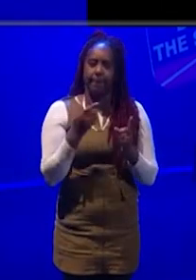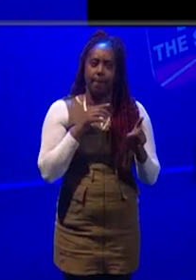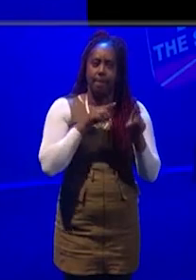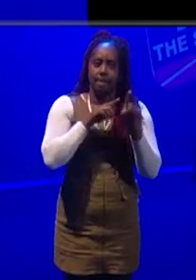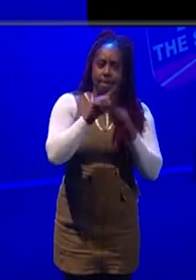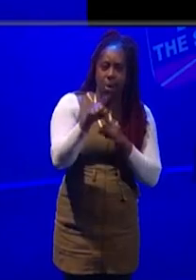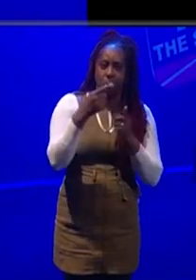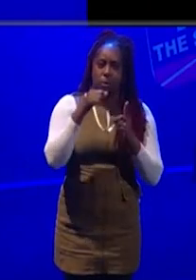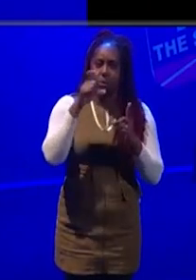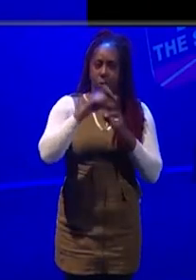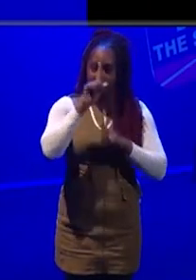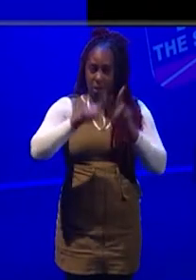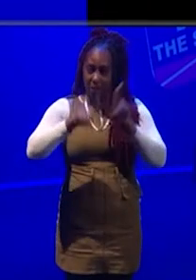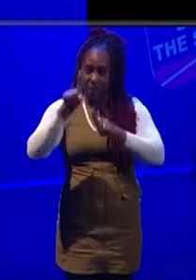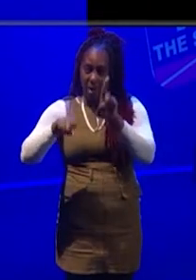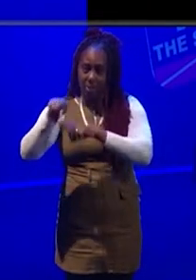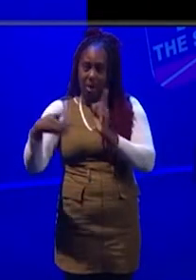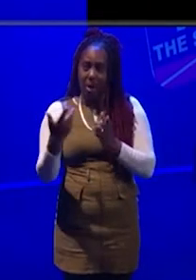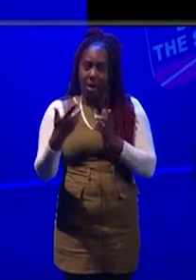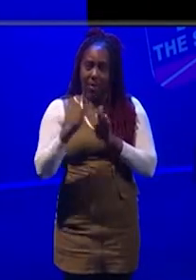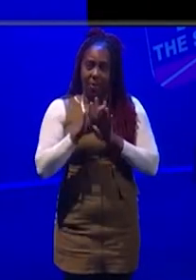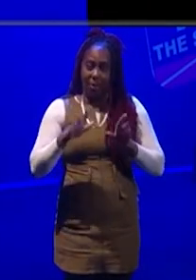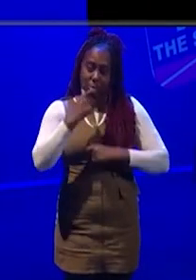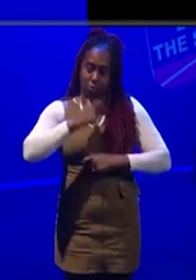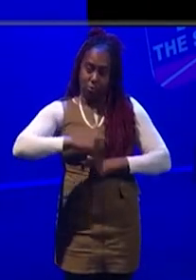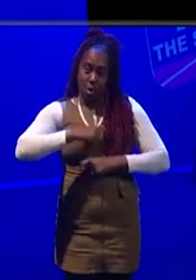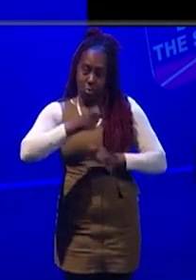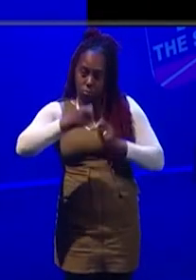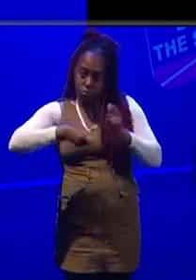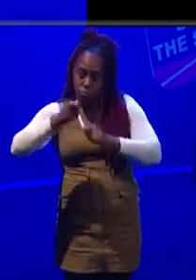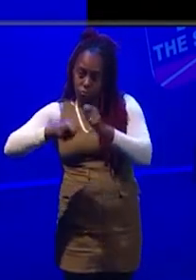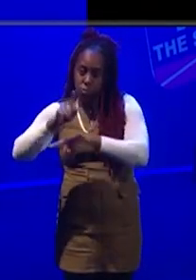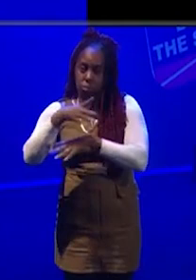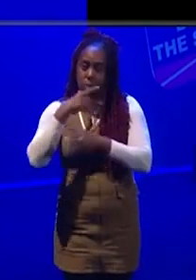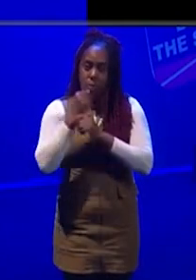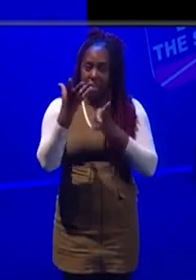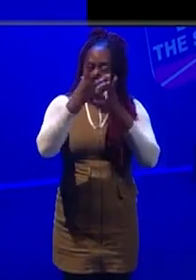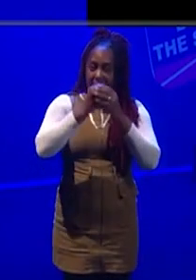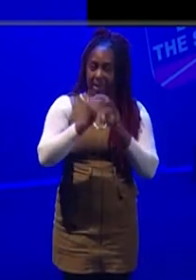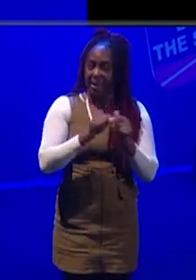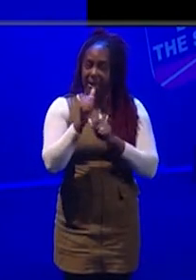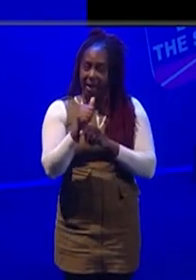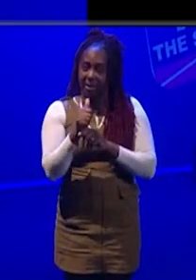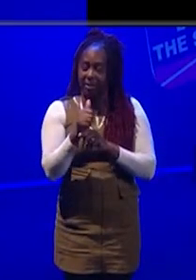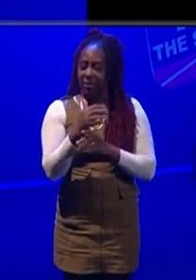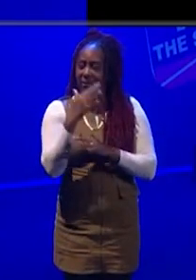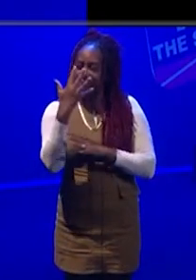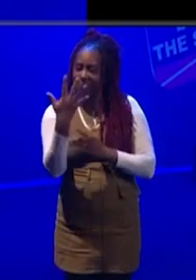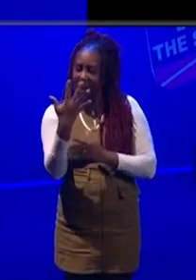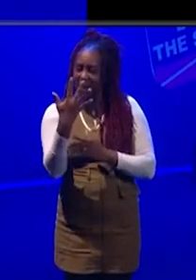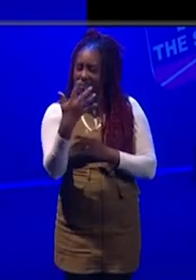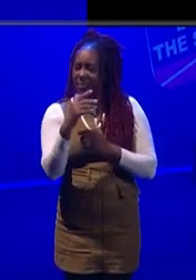to diversify the backstage theatre roles in theatre within the next